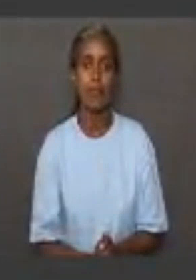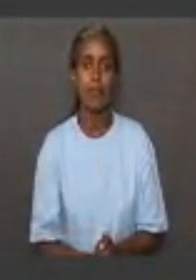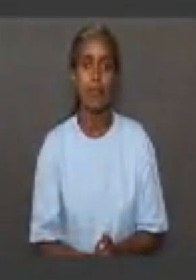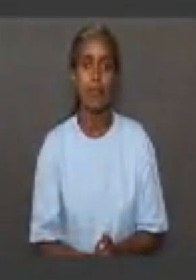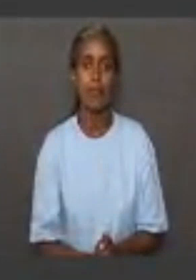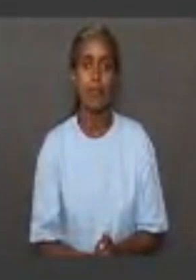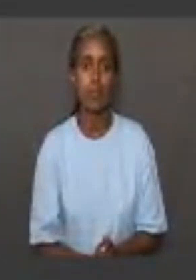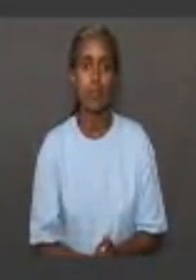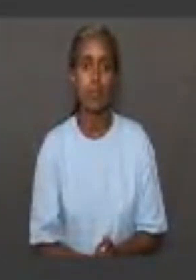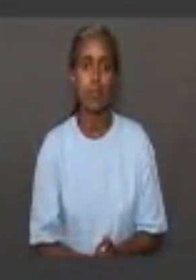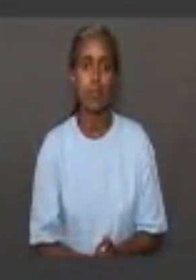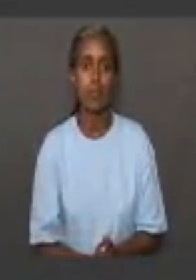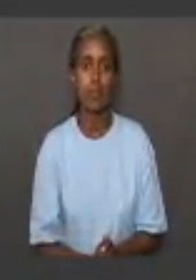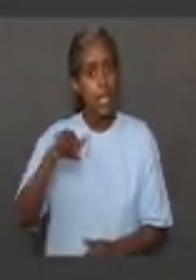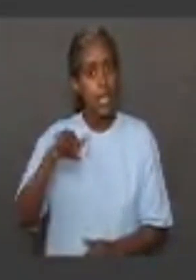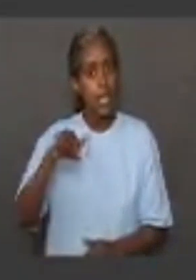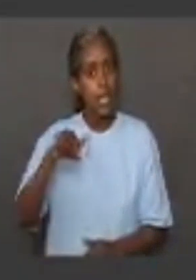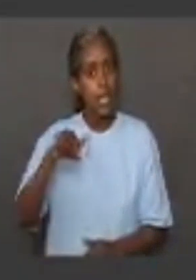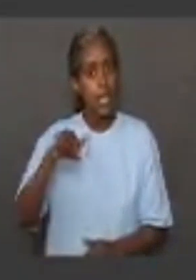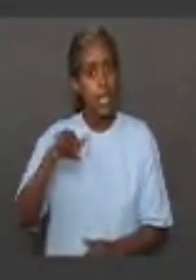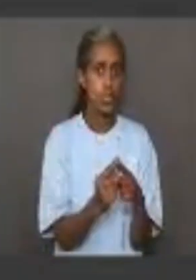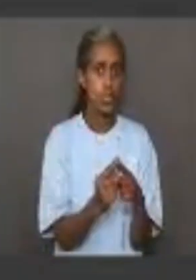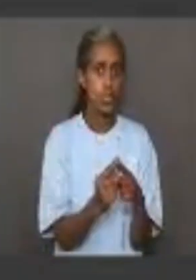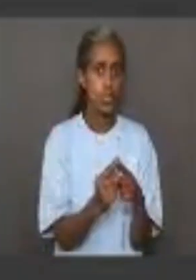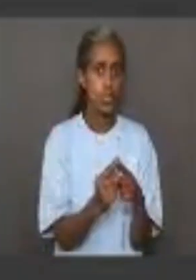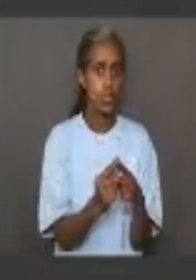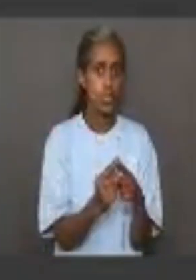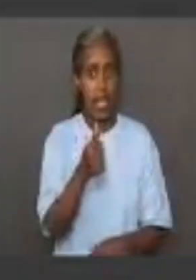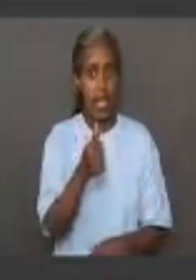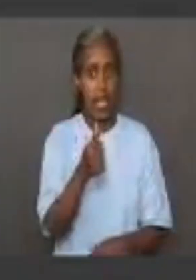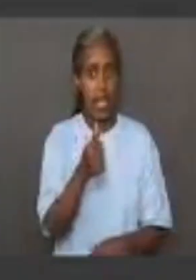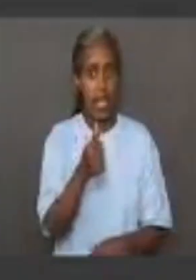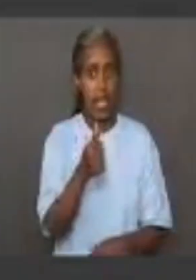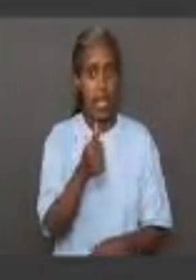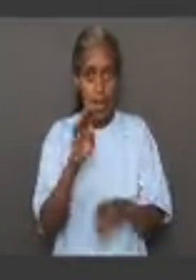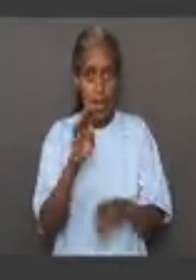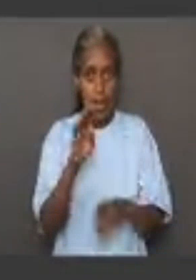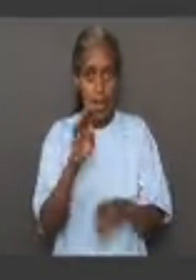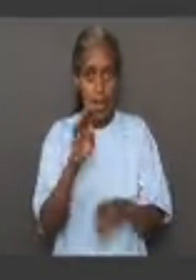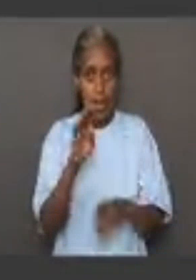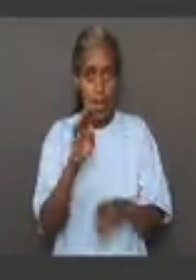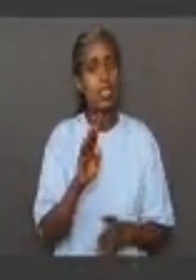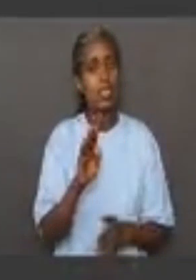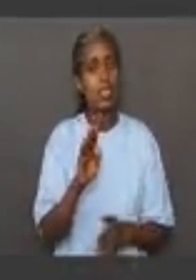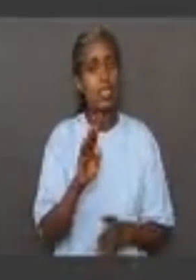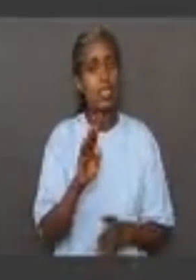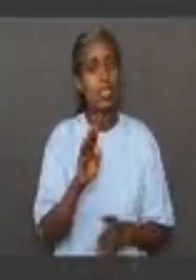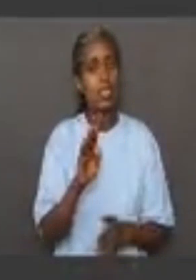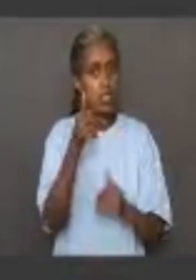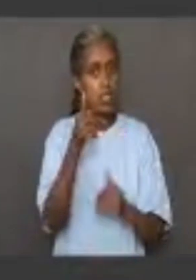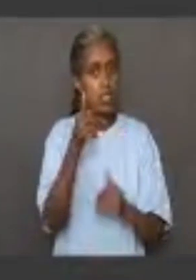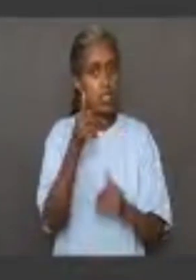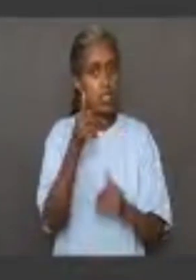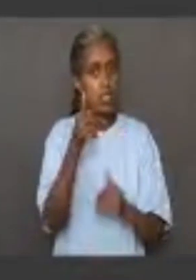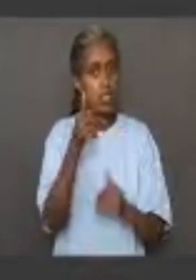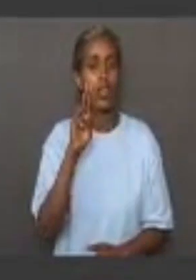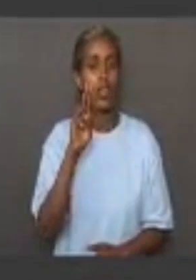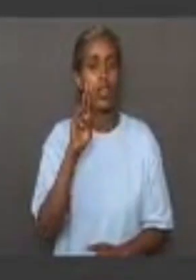In other words, A delta B equals A union